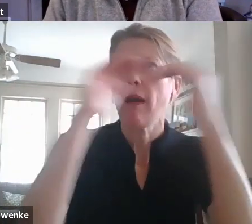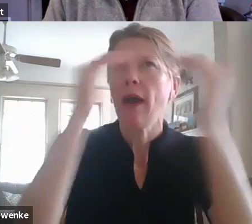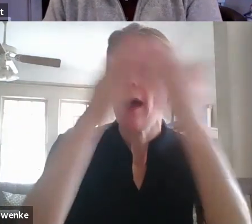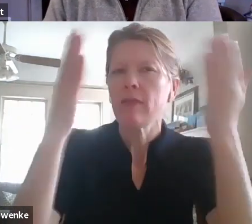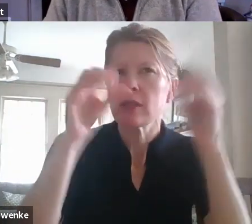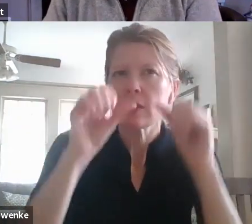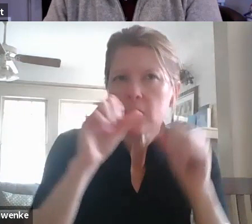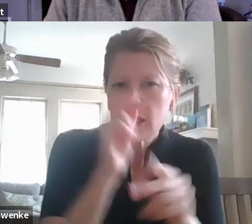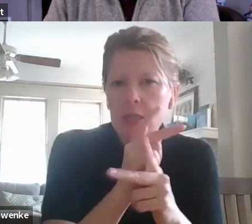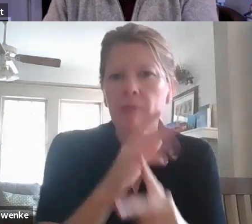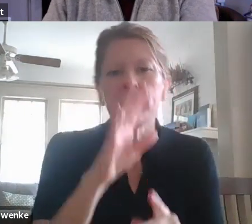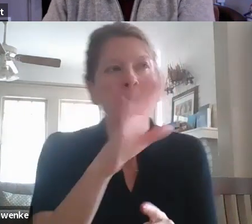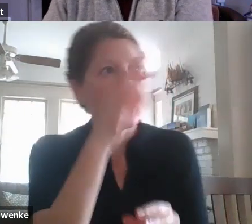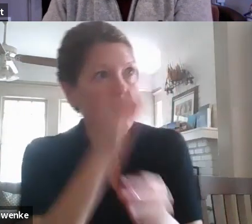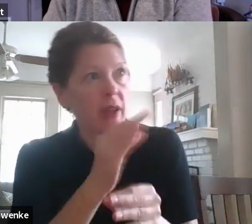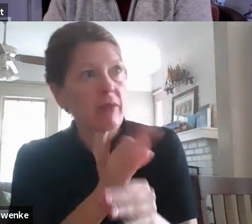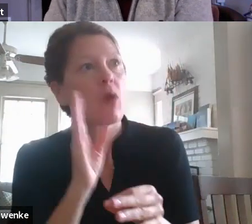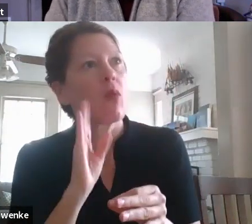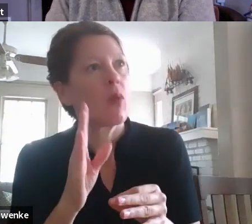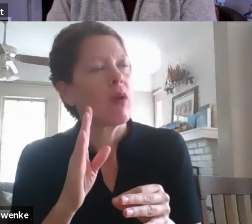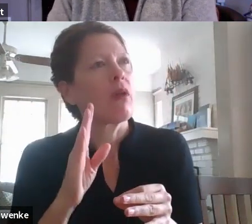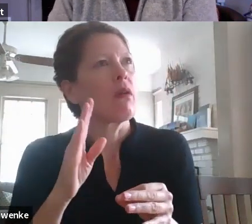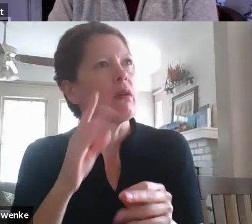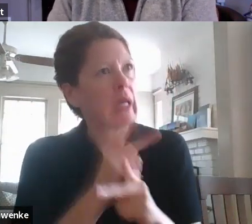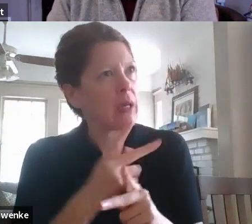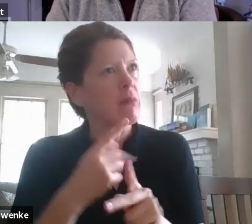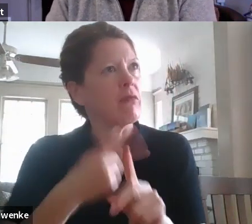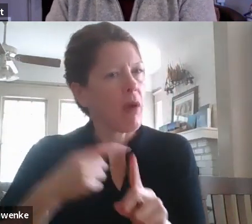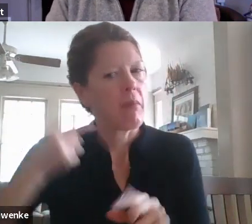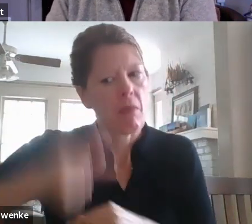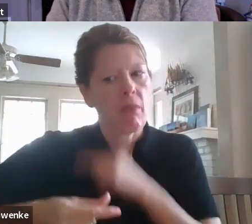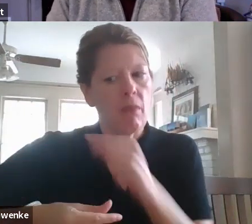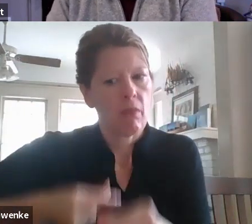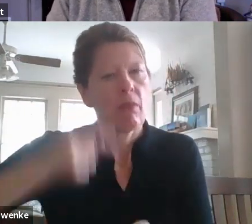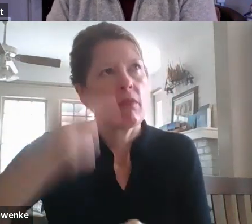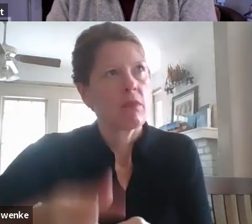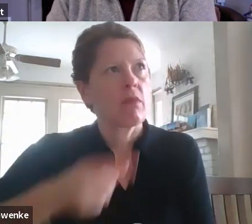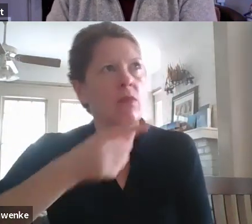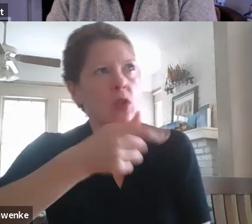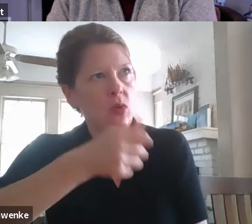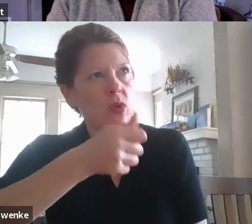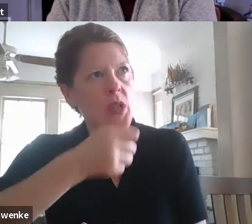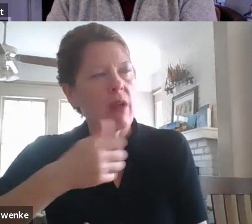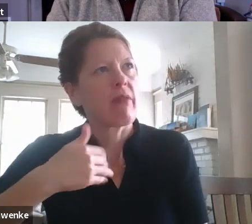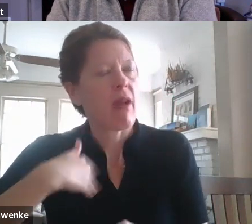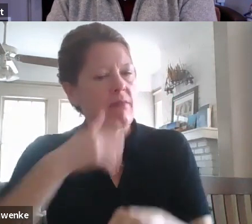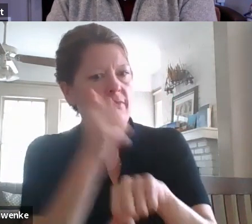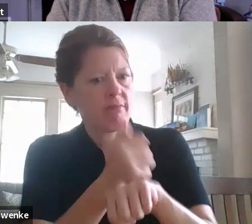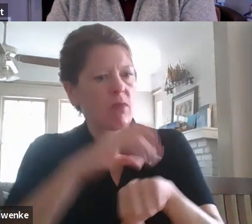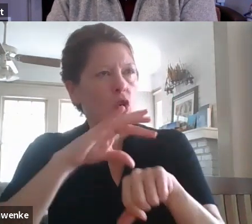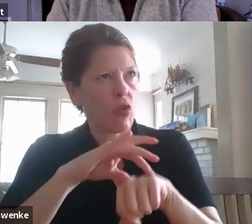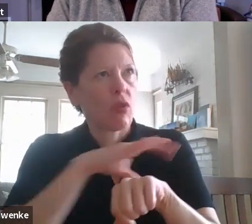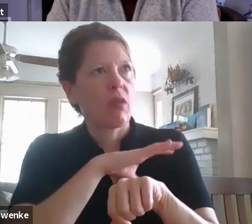Your faithfulness remains from one generation to another. You established the earth, and it